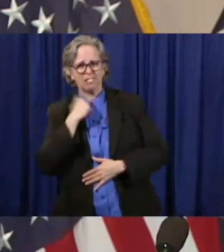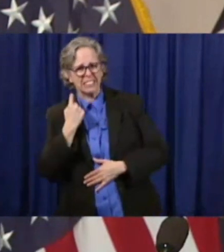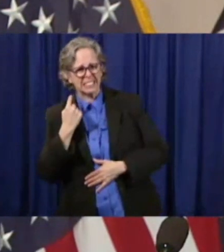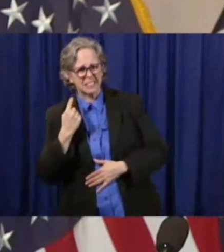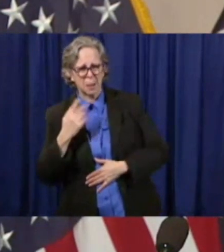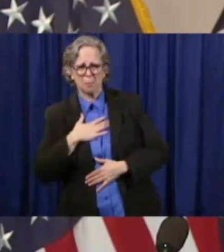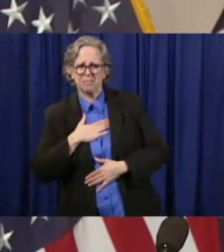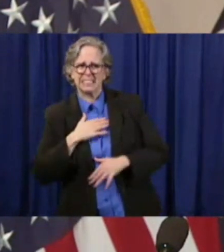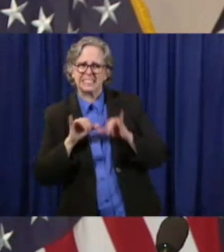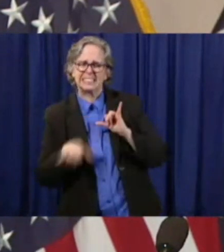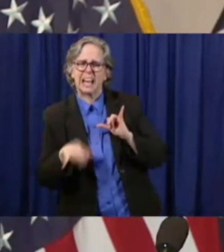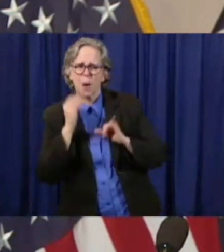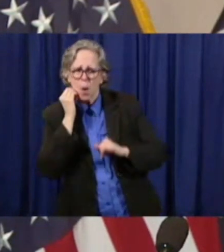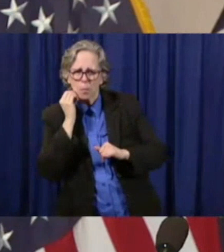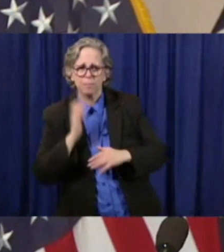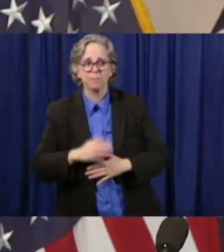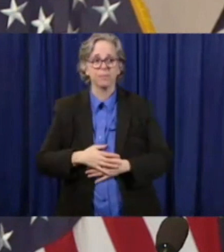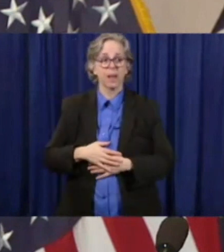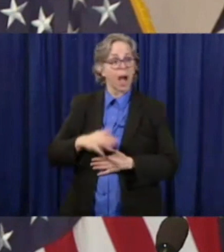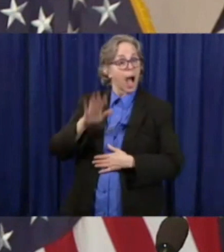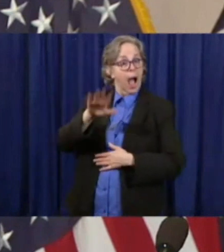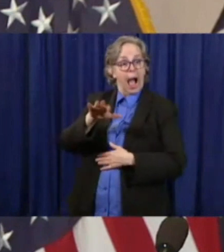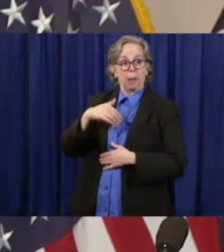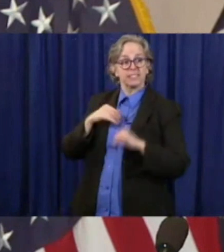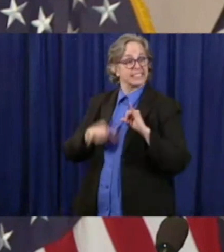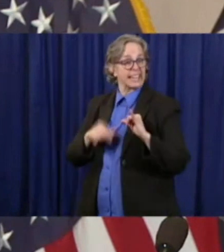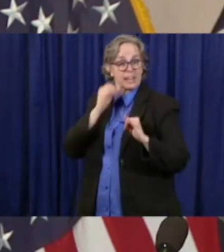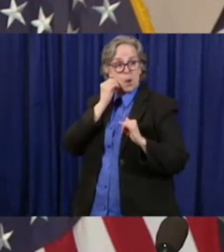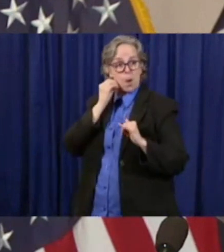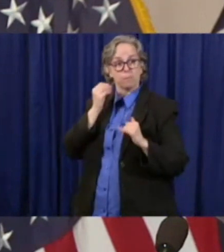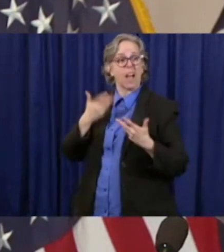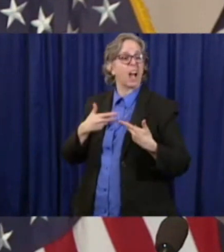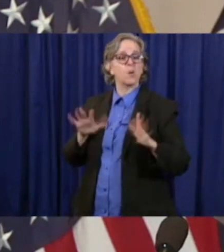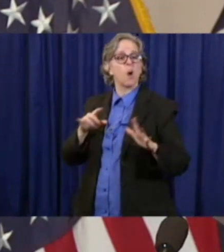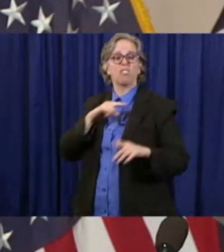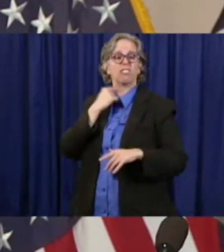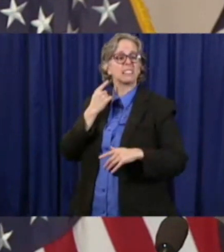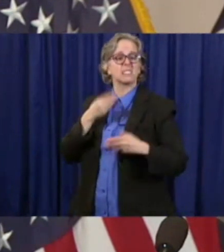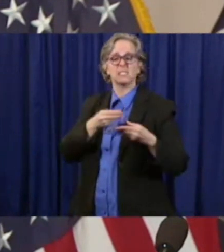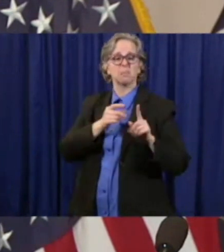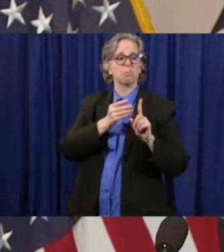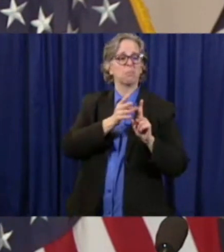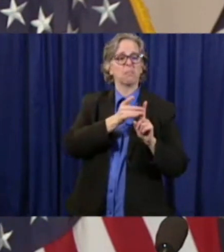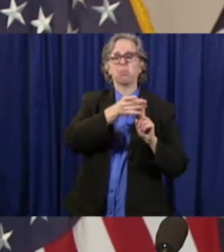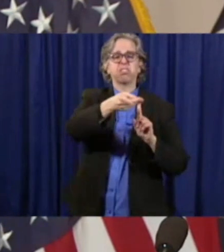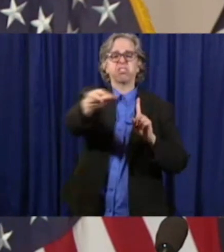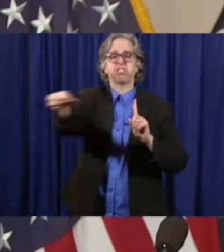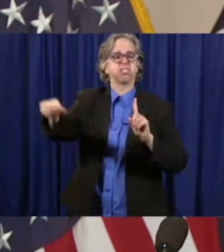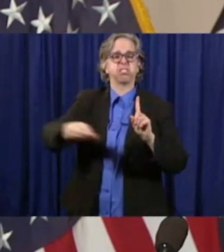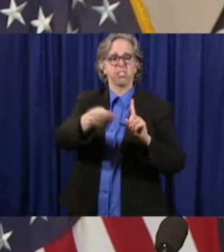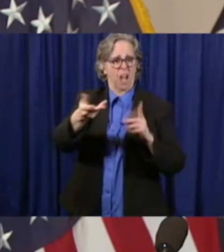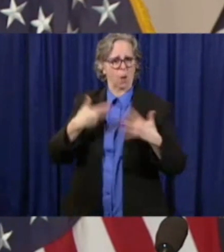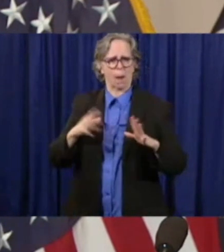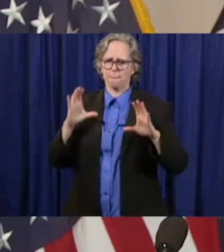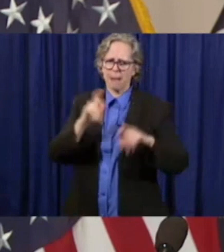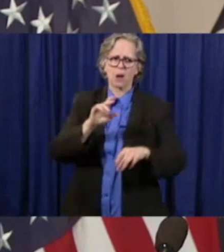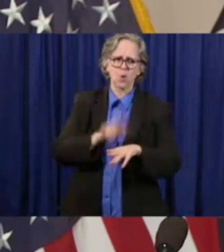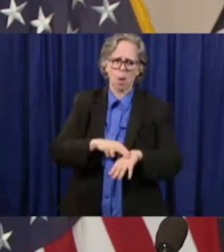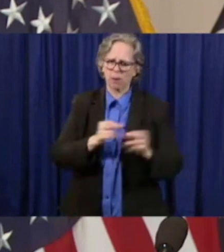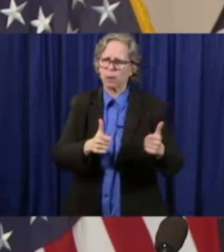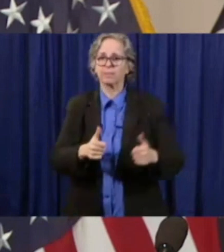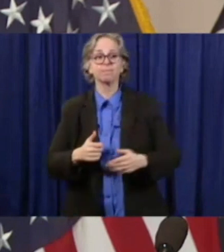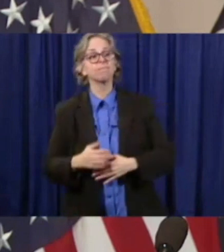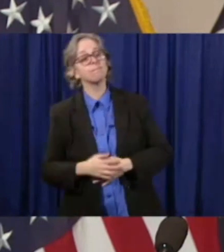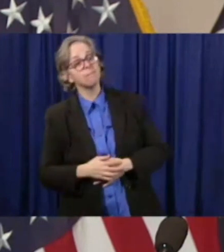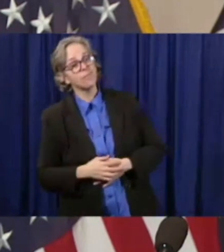and keep us all safe. I am staying home so I do not risk getting other people sick, and so we can get back to normal quicker. I am staying home because